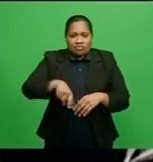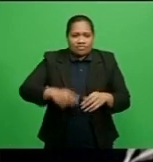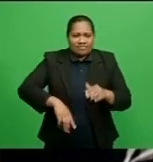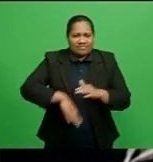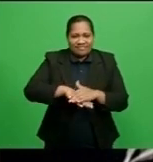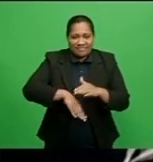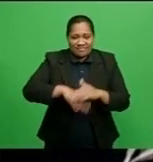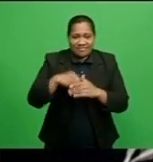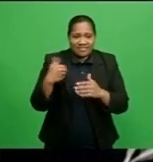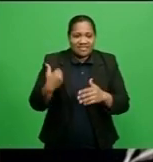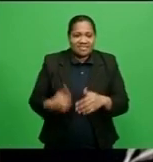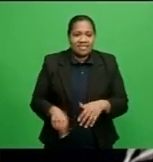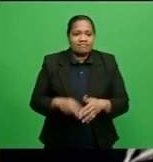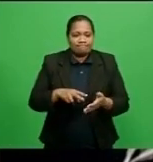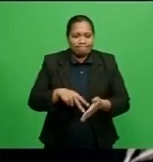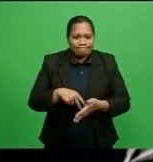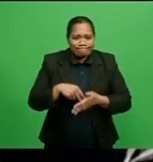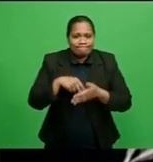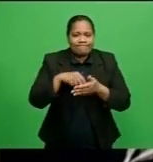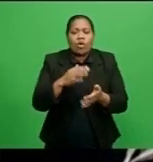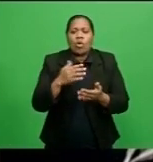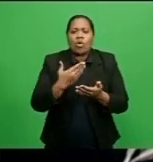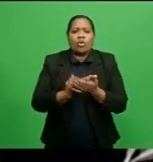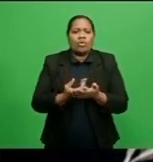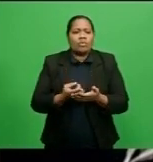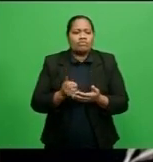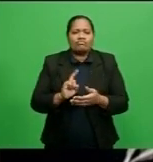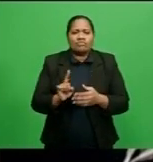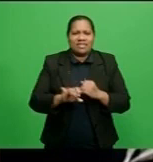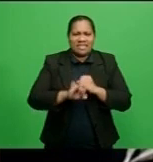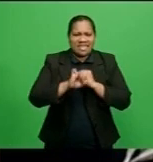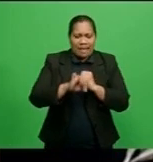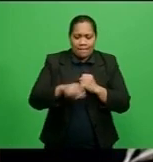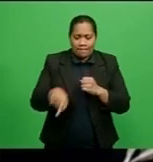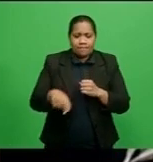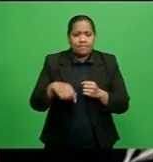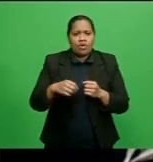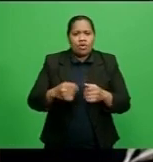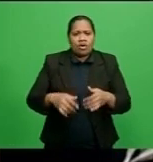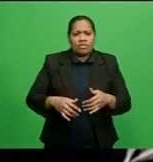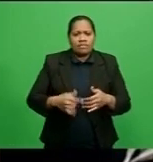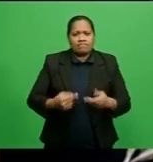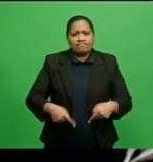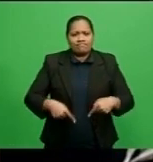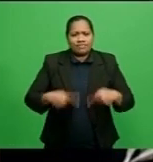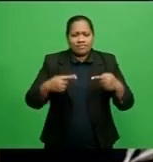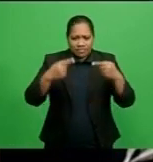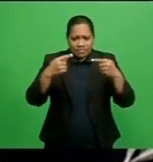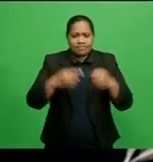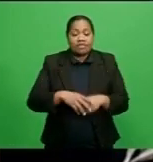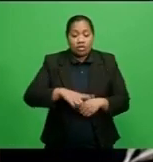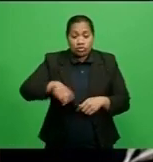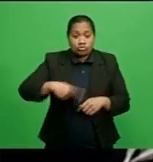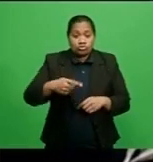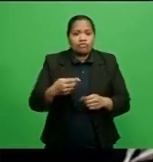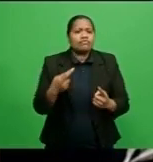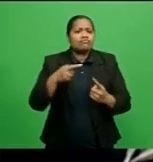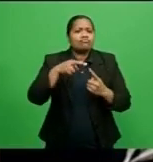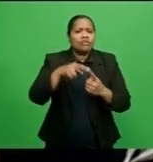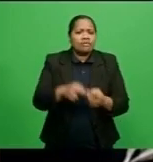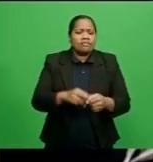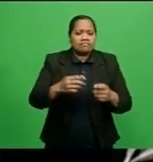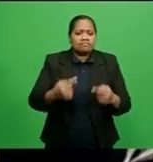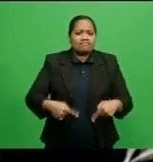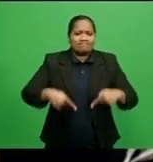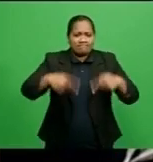remains steadfast in its campaign to end its 25-year drought at the Battle of the Giants. Suva reached the finals in 2018